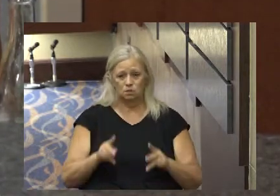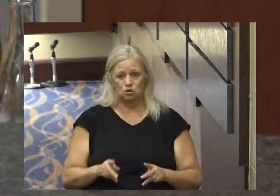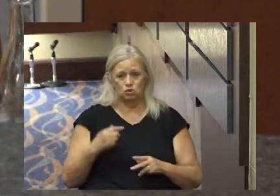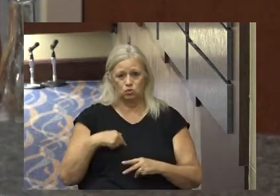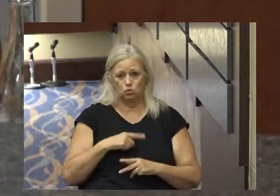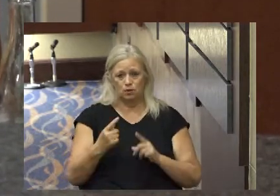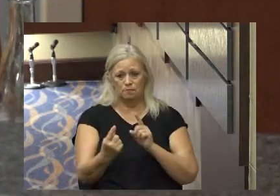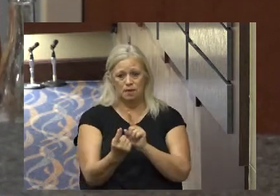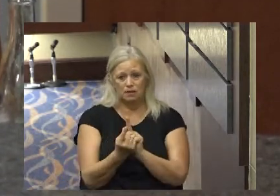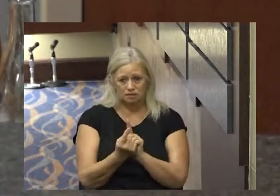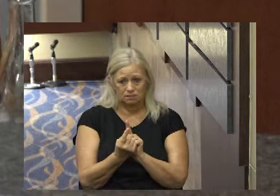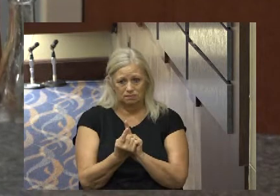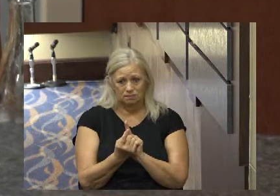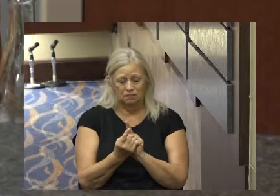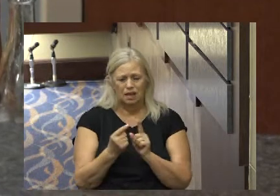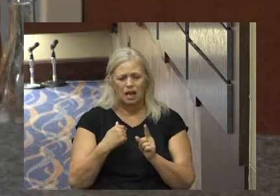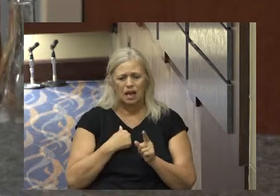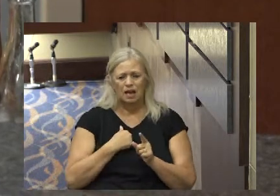you for